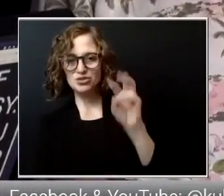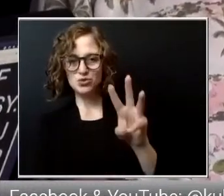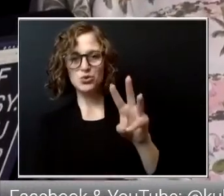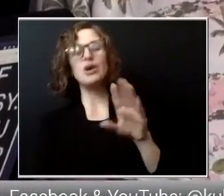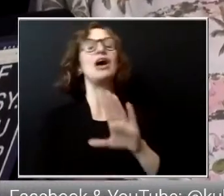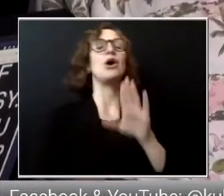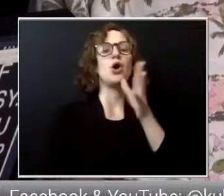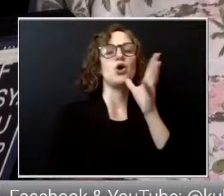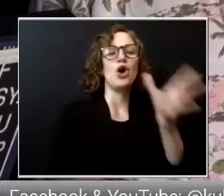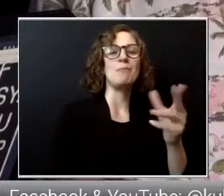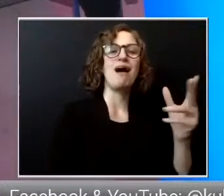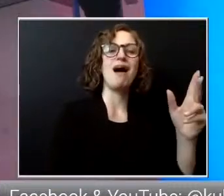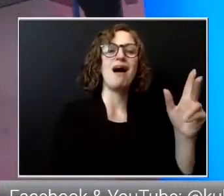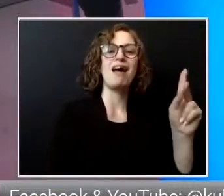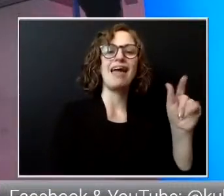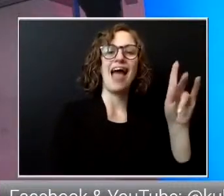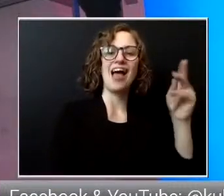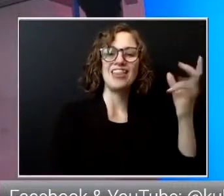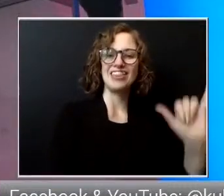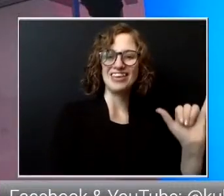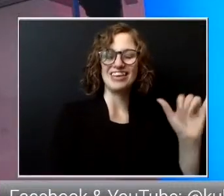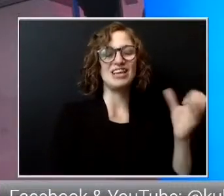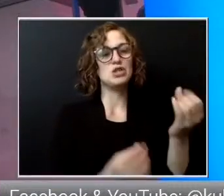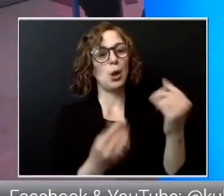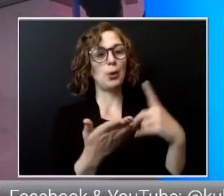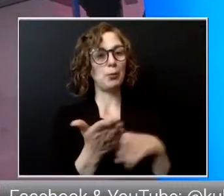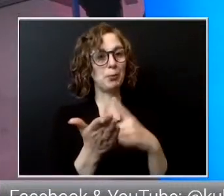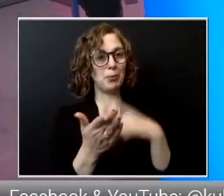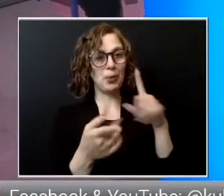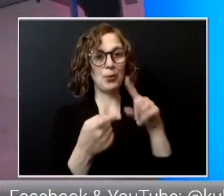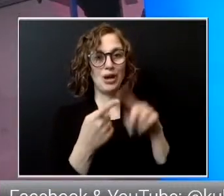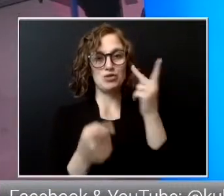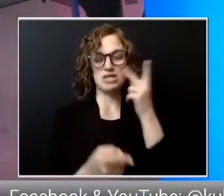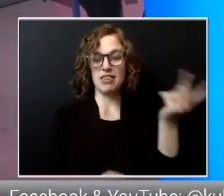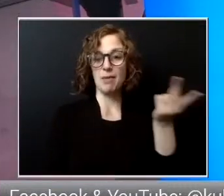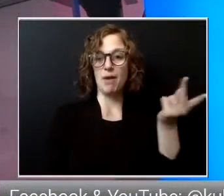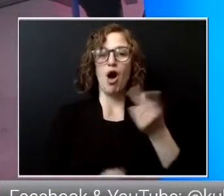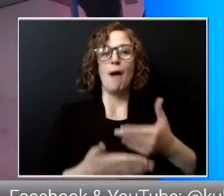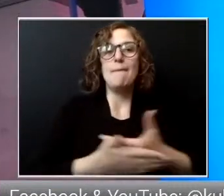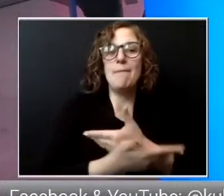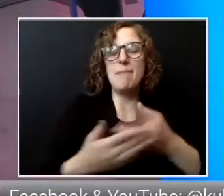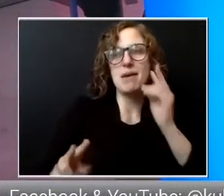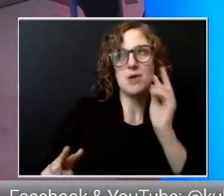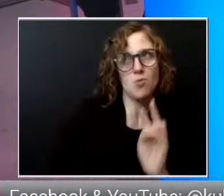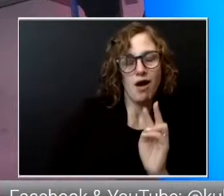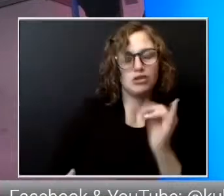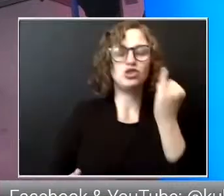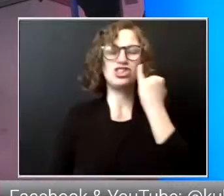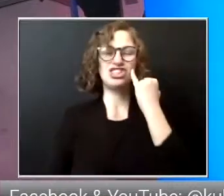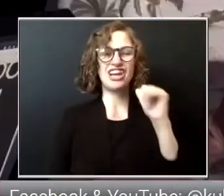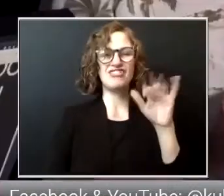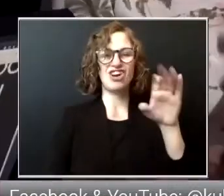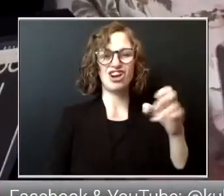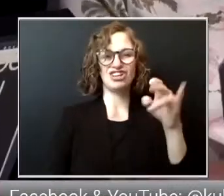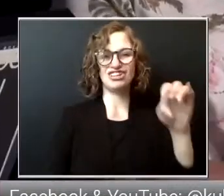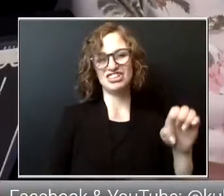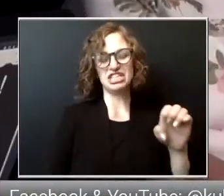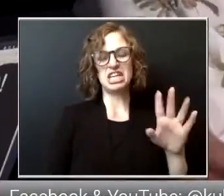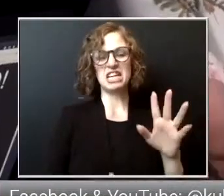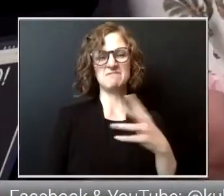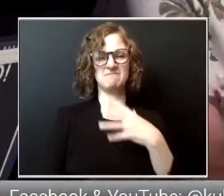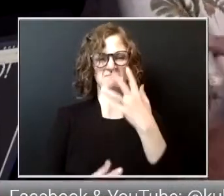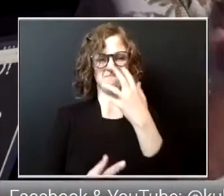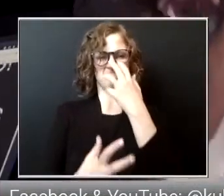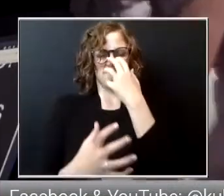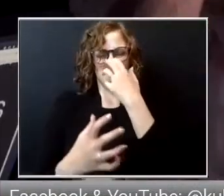So from time to time, when you see Kathy and Andrew on Baby Watch, if Archie gets fussy, you may see arms swoop in and scoop him